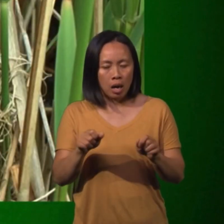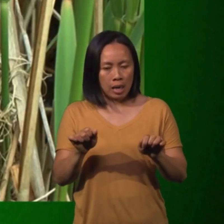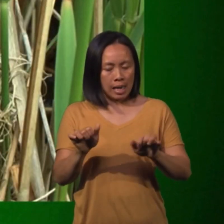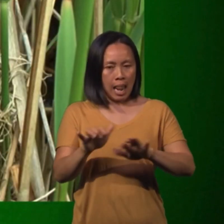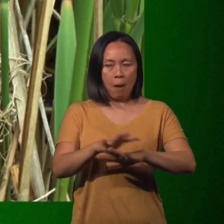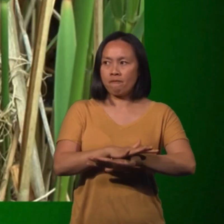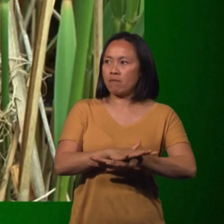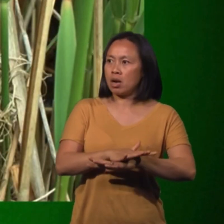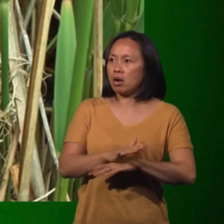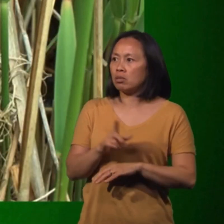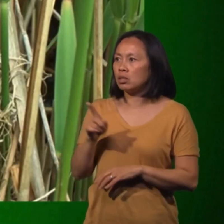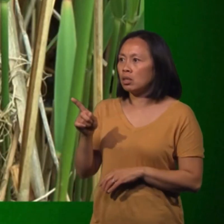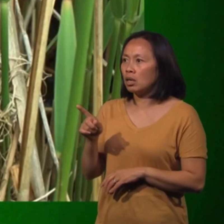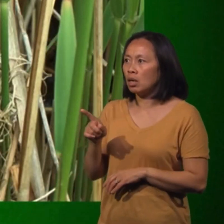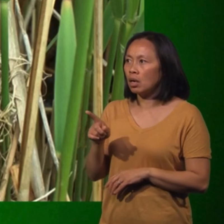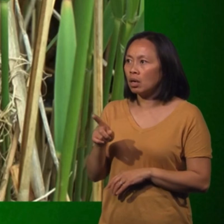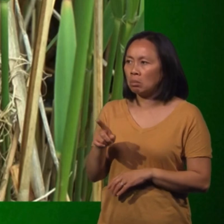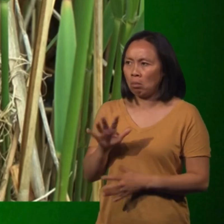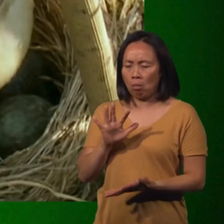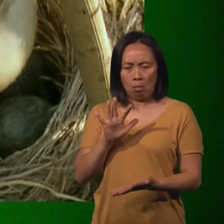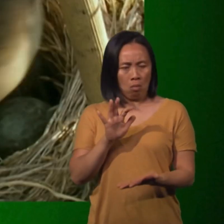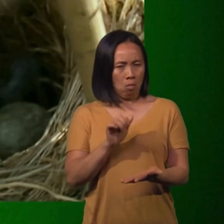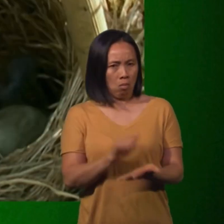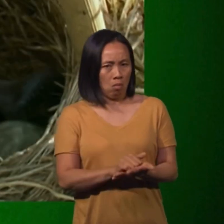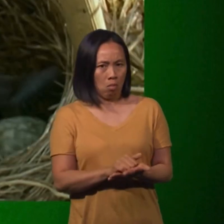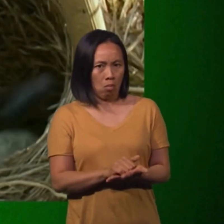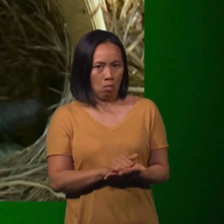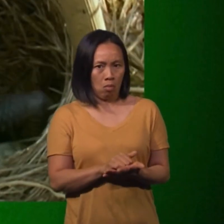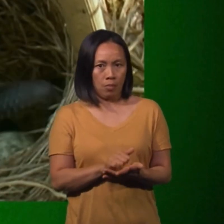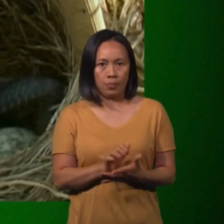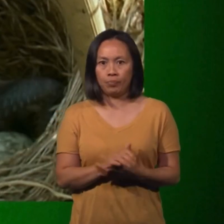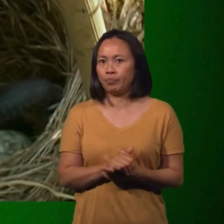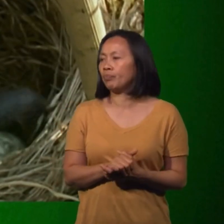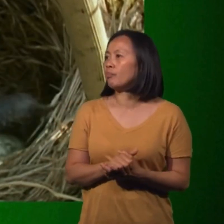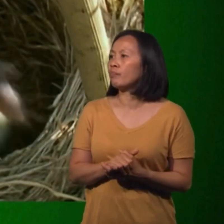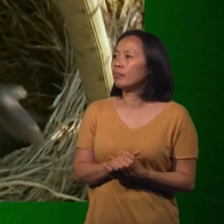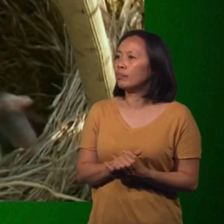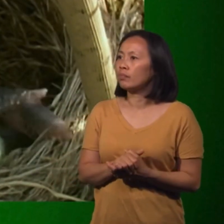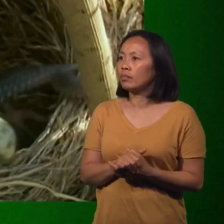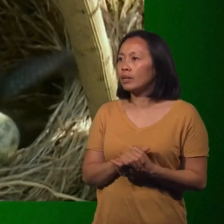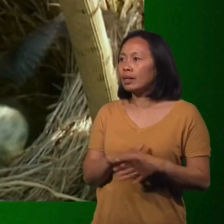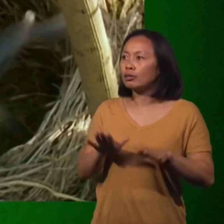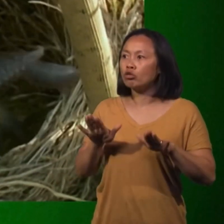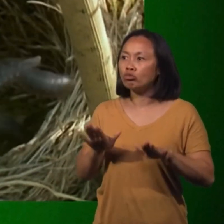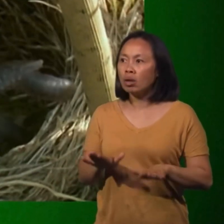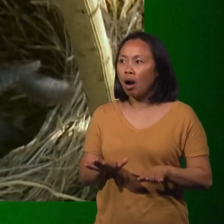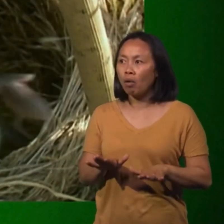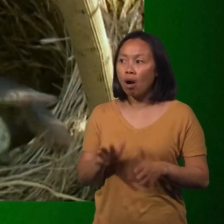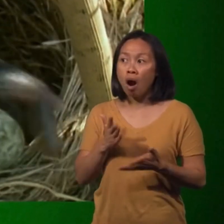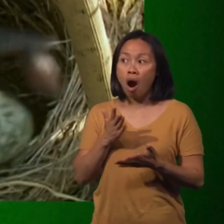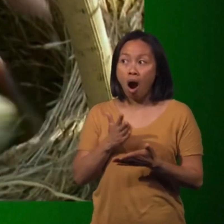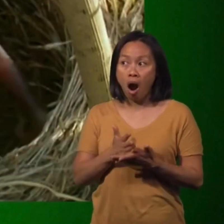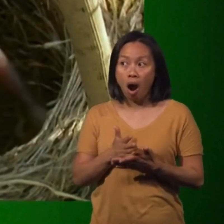sufficiently well camouflaged that it doesn't spot it and it settles down. Now, as I